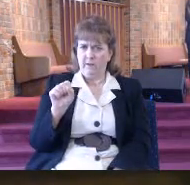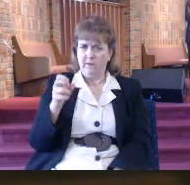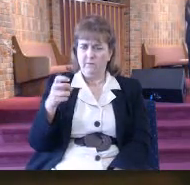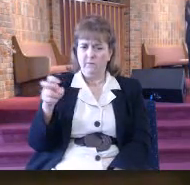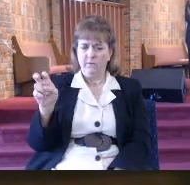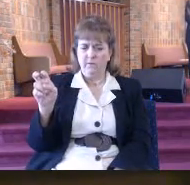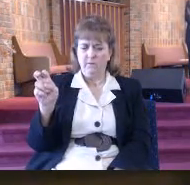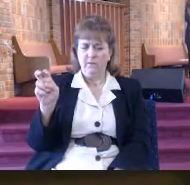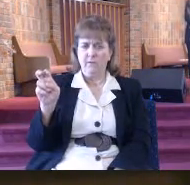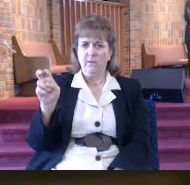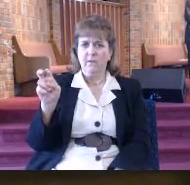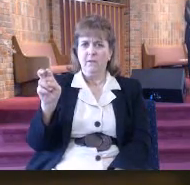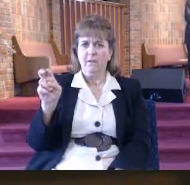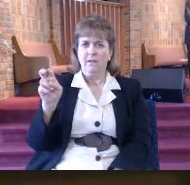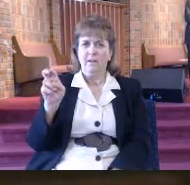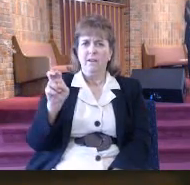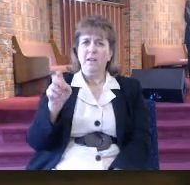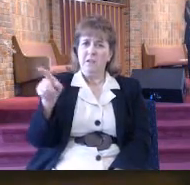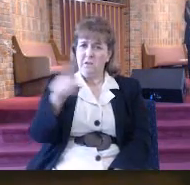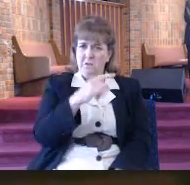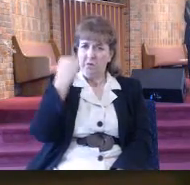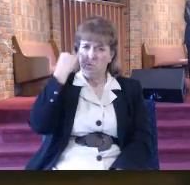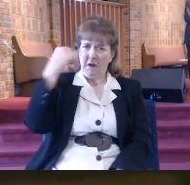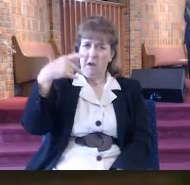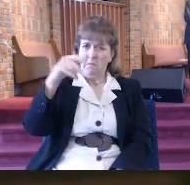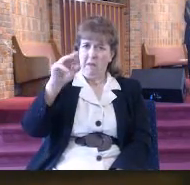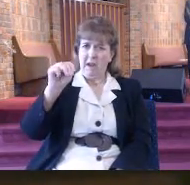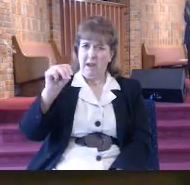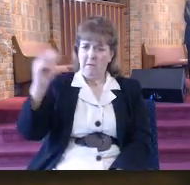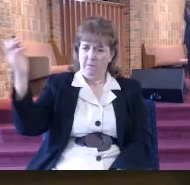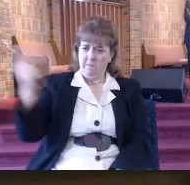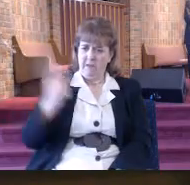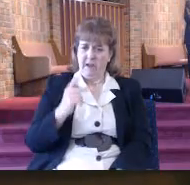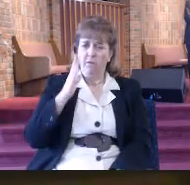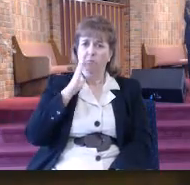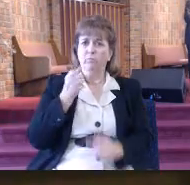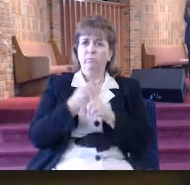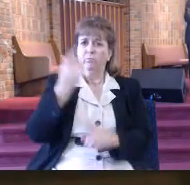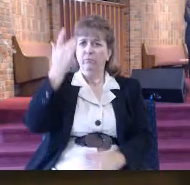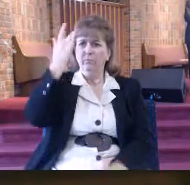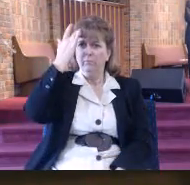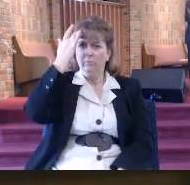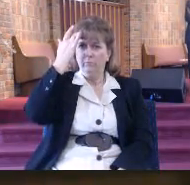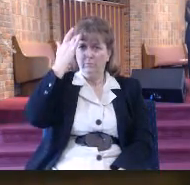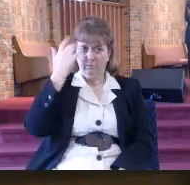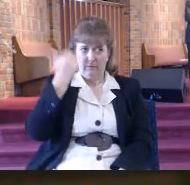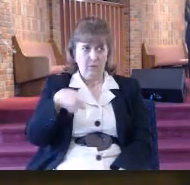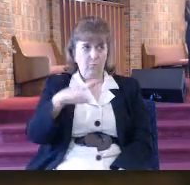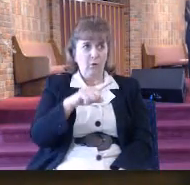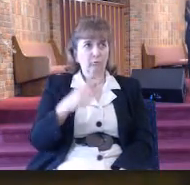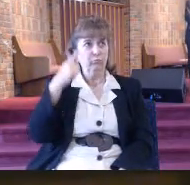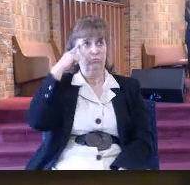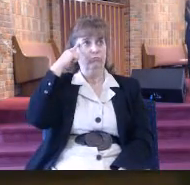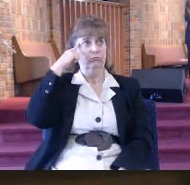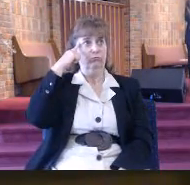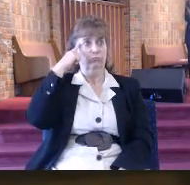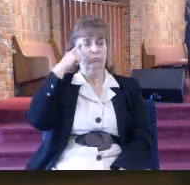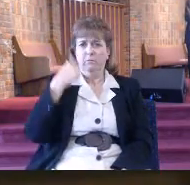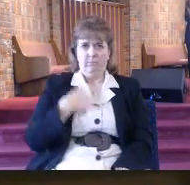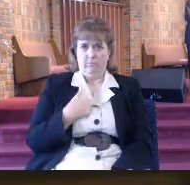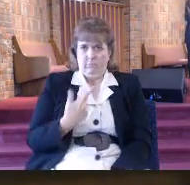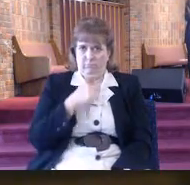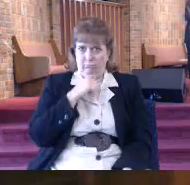Who of you imagined that Pam would get sick or come home sick from that event? Anybody in here? I sure didn't.